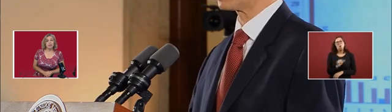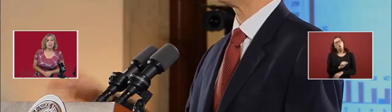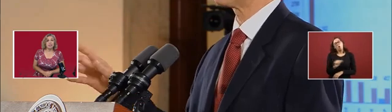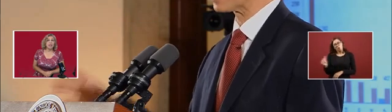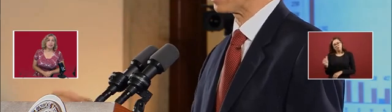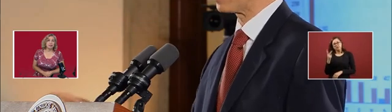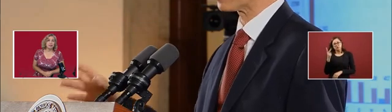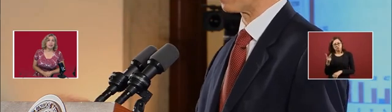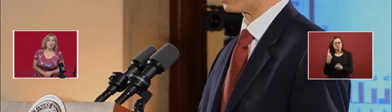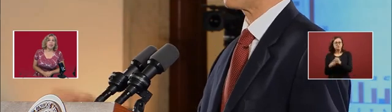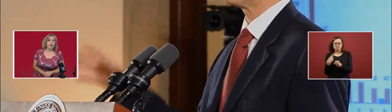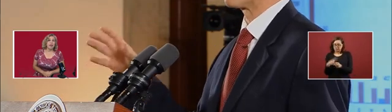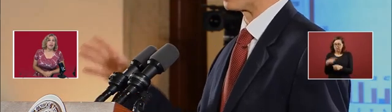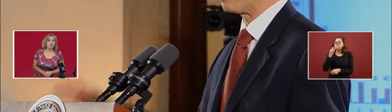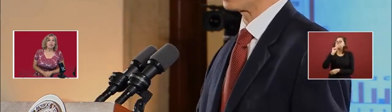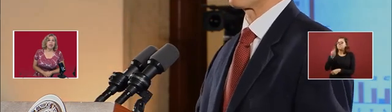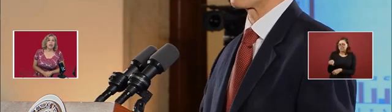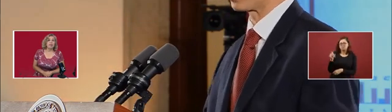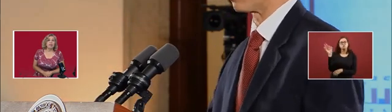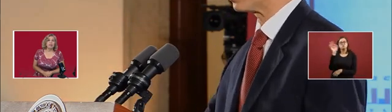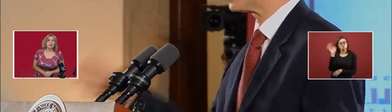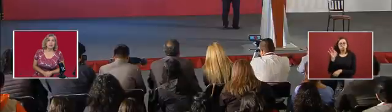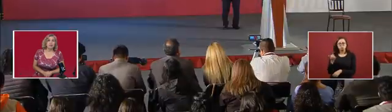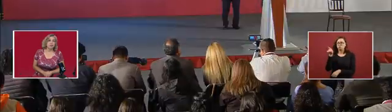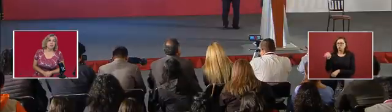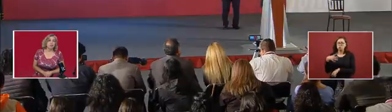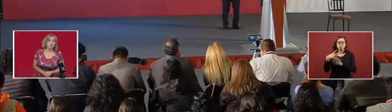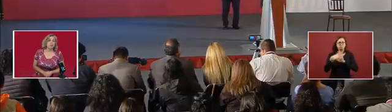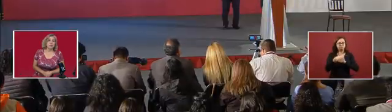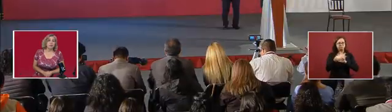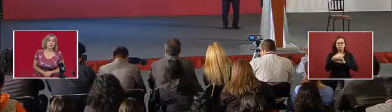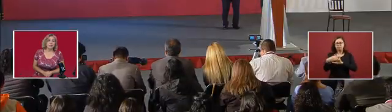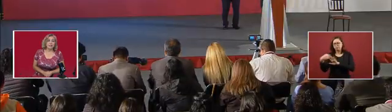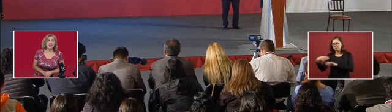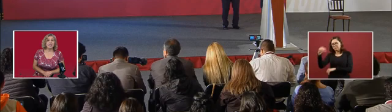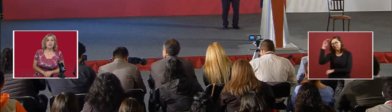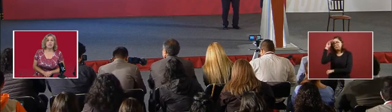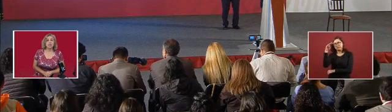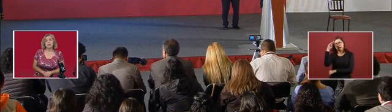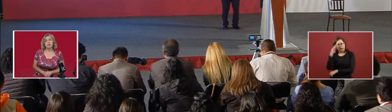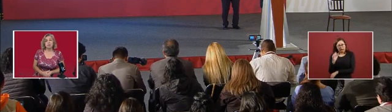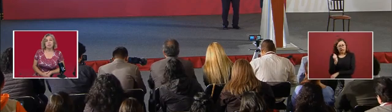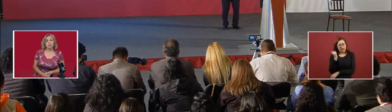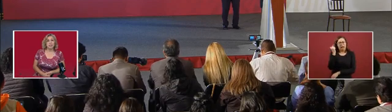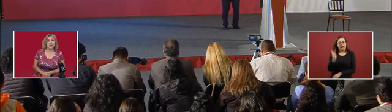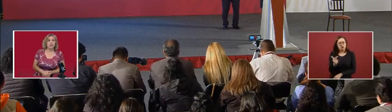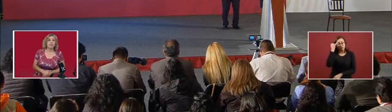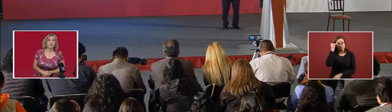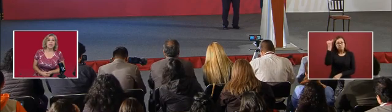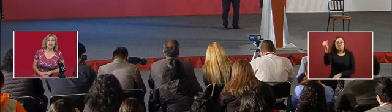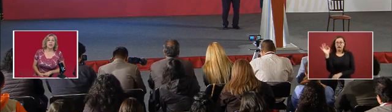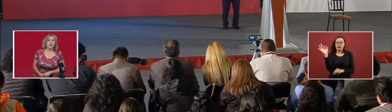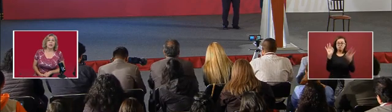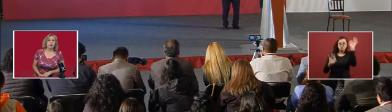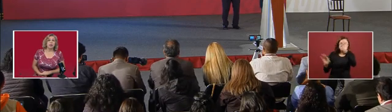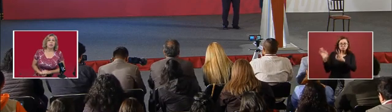is a scientific question that has been done since the 1950s, when they had yellow fever in the